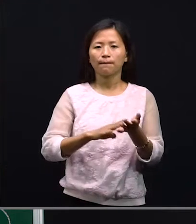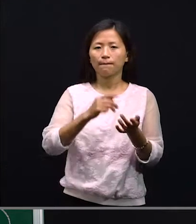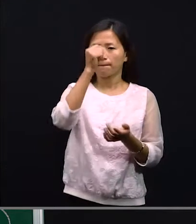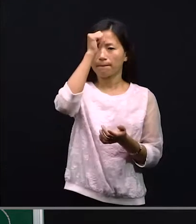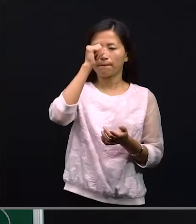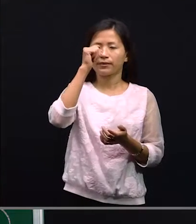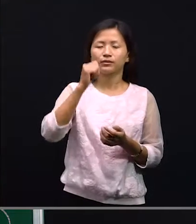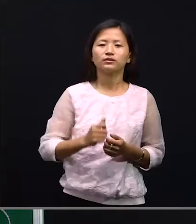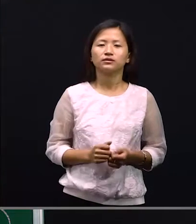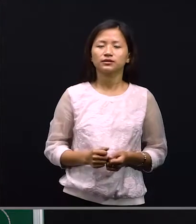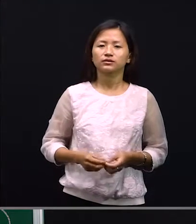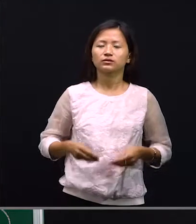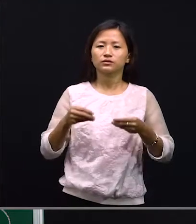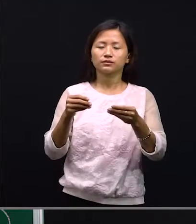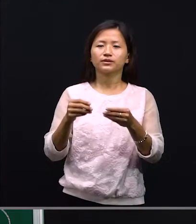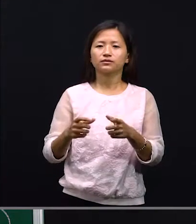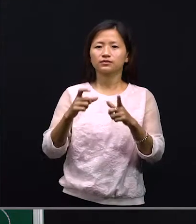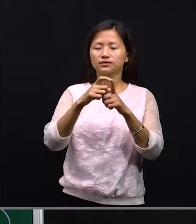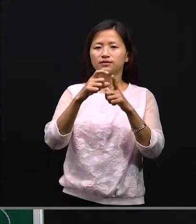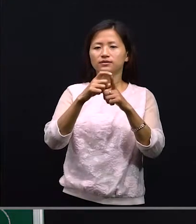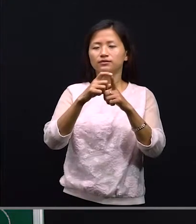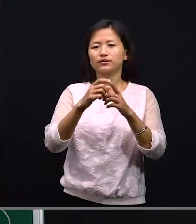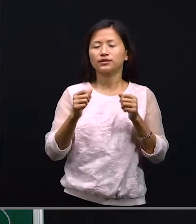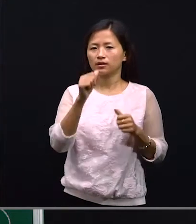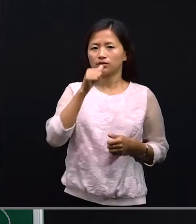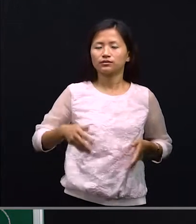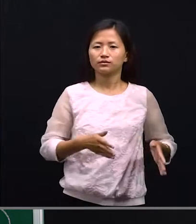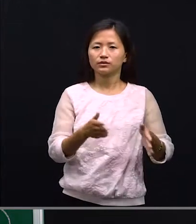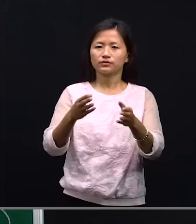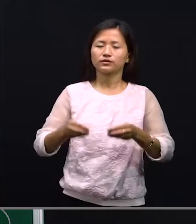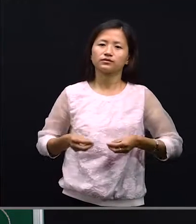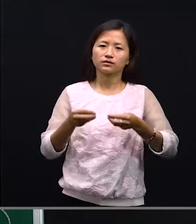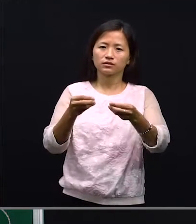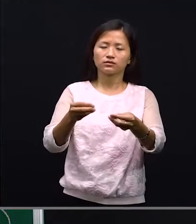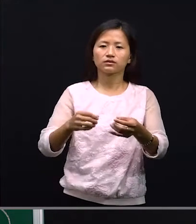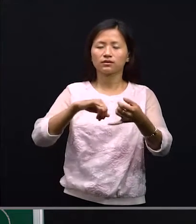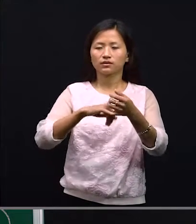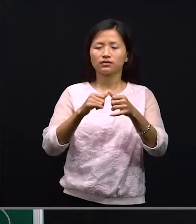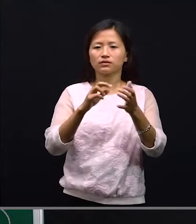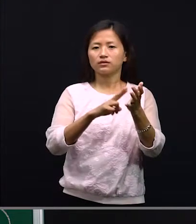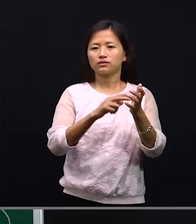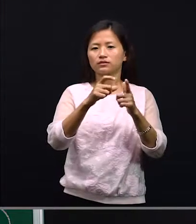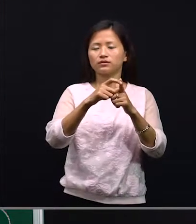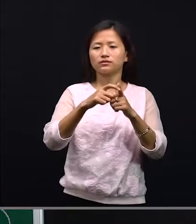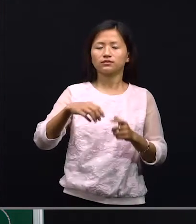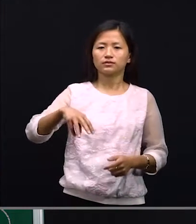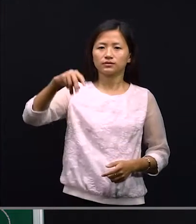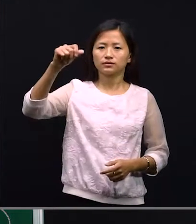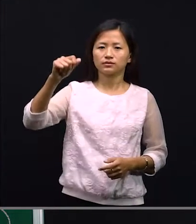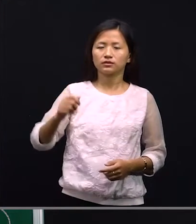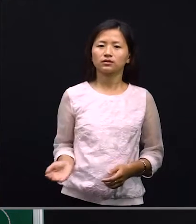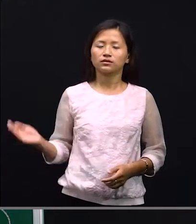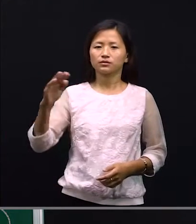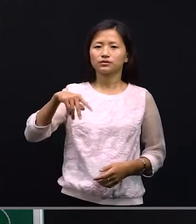also depends on Dhansiri river for the supply of sand. Okay, now here coming to Kohima, we